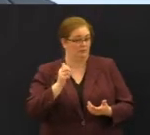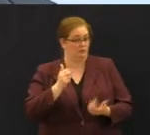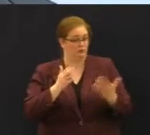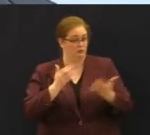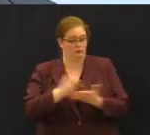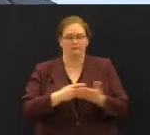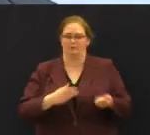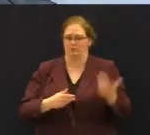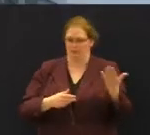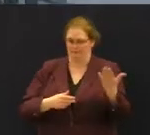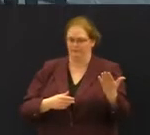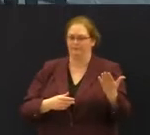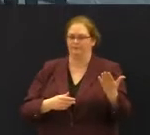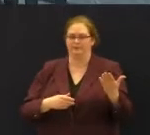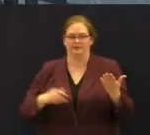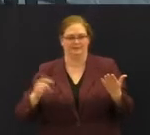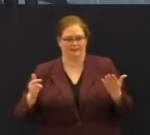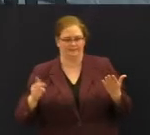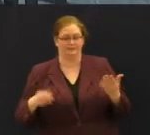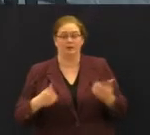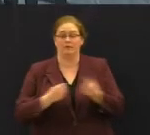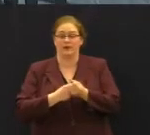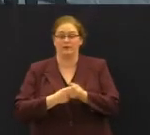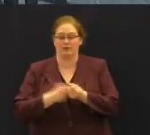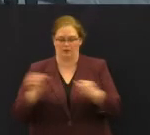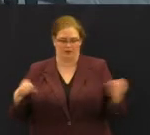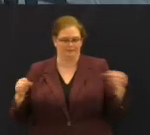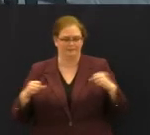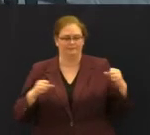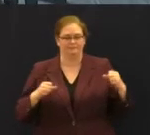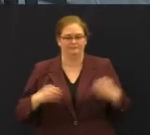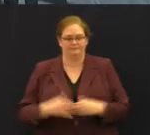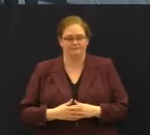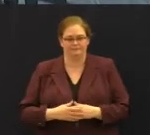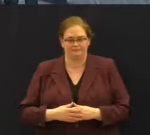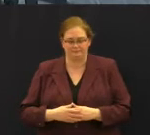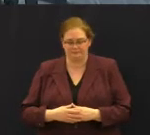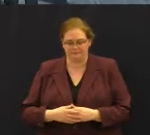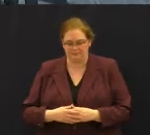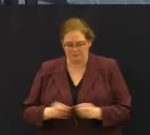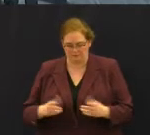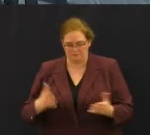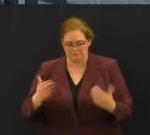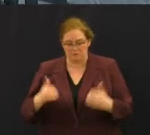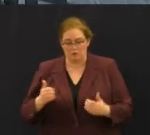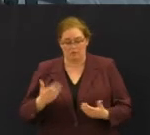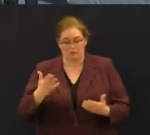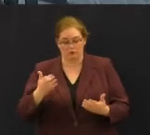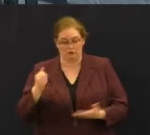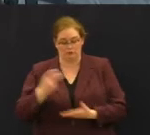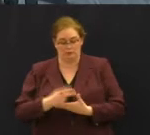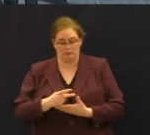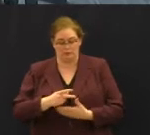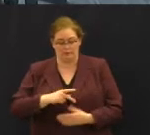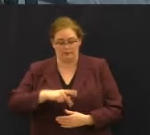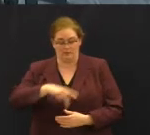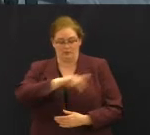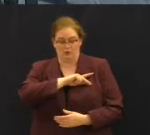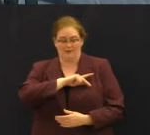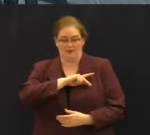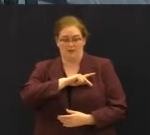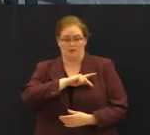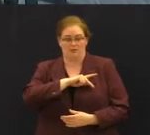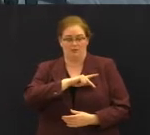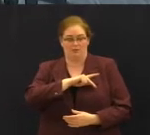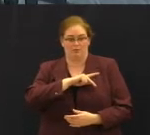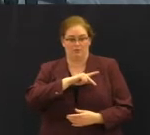So moved. Second. All in favor? Aye. Okay. Is there a motion to approve the personnel actions in